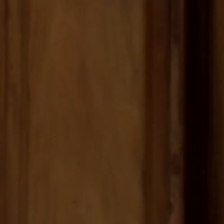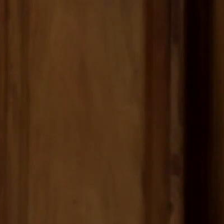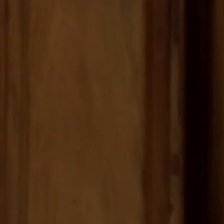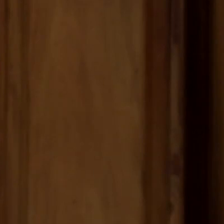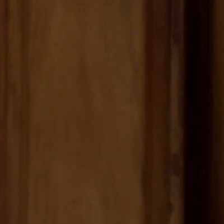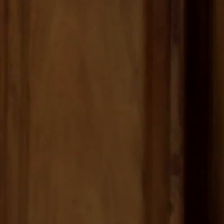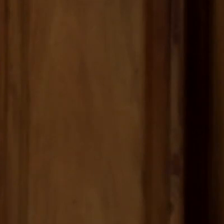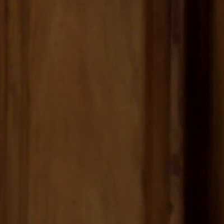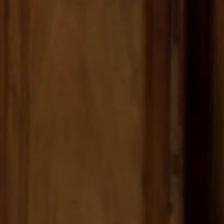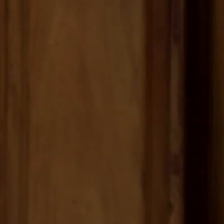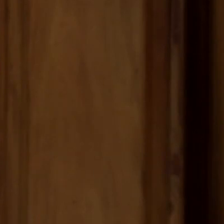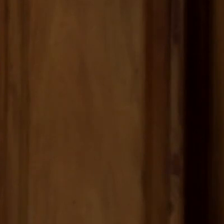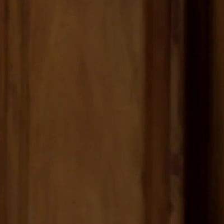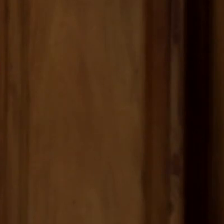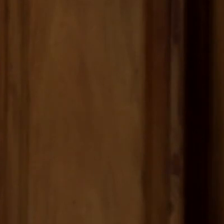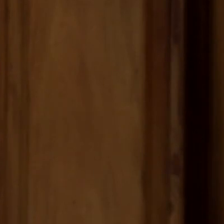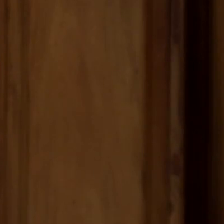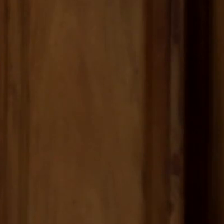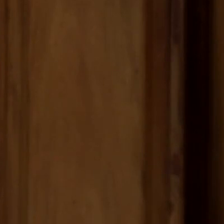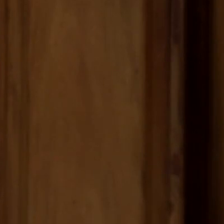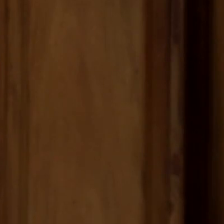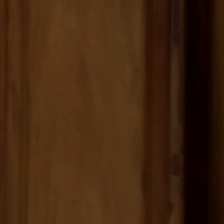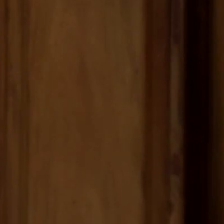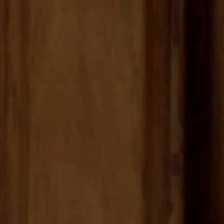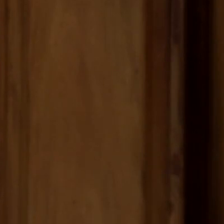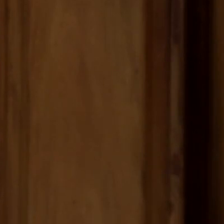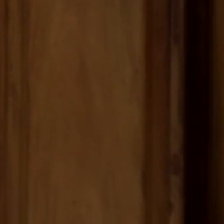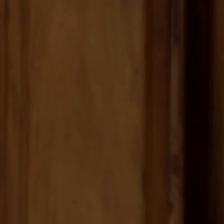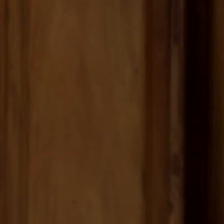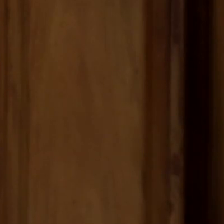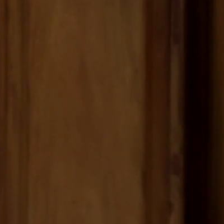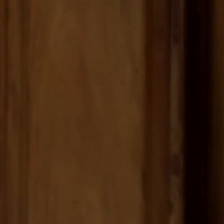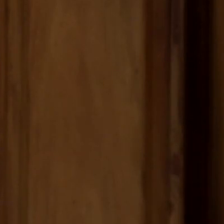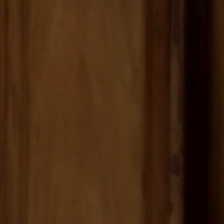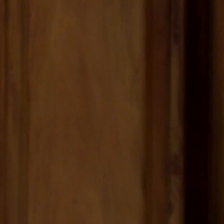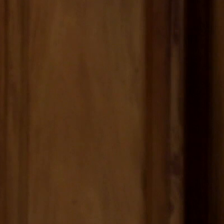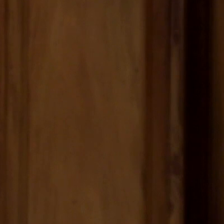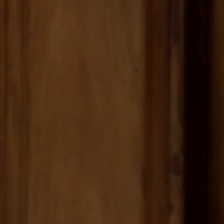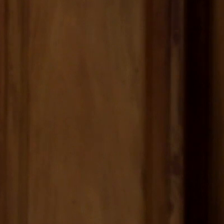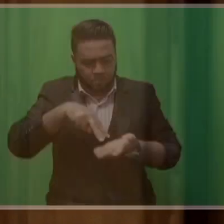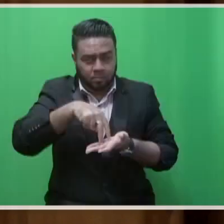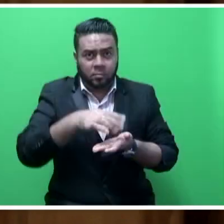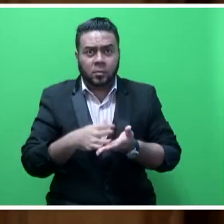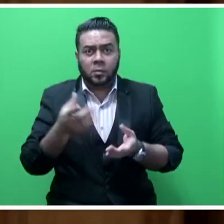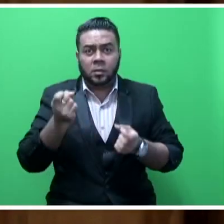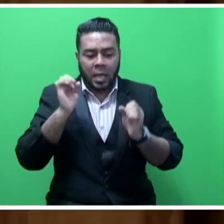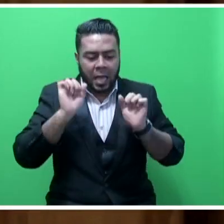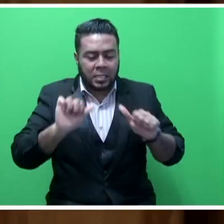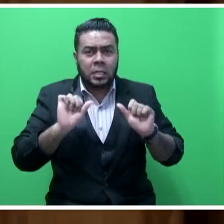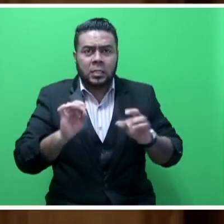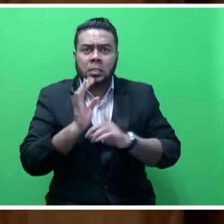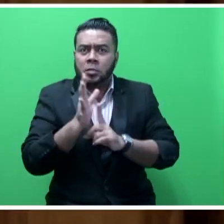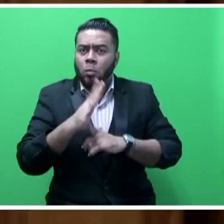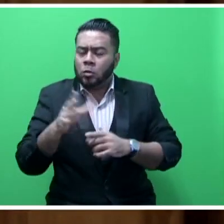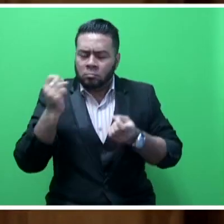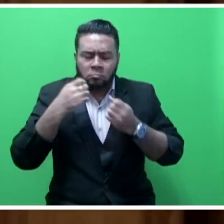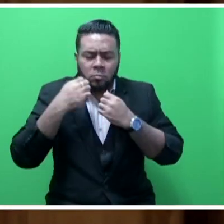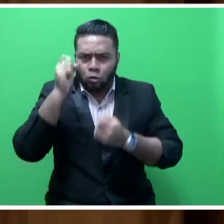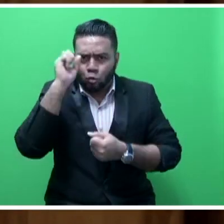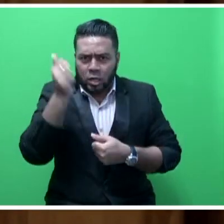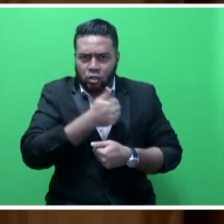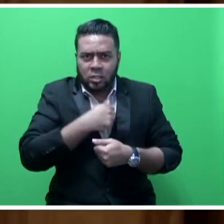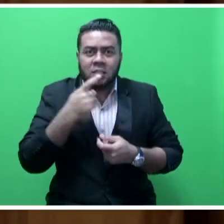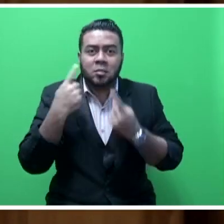Honourable Speaker, sir, I rise to respond to His Excellency's most gracious speech delivered in this August